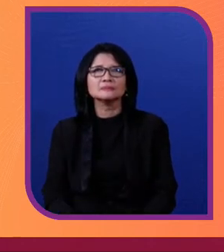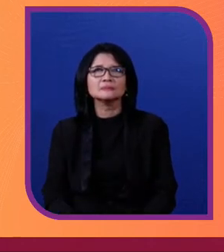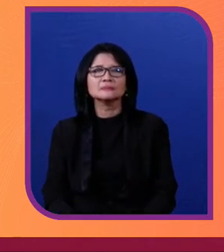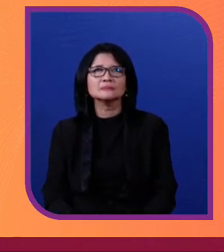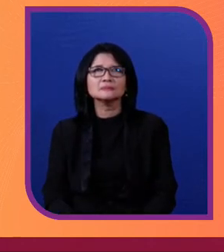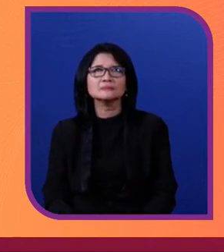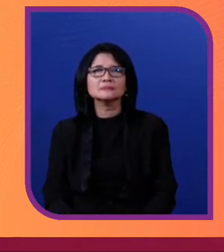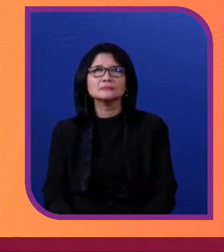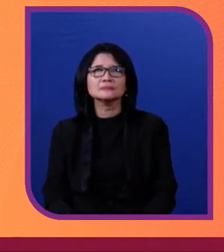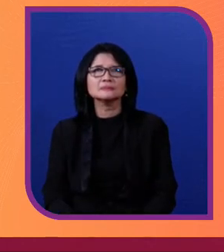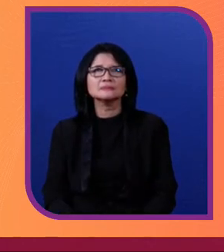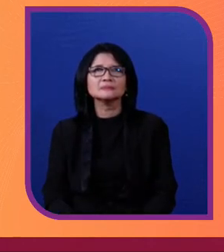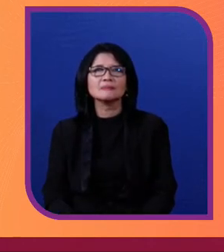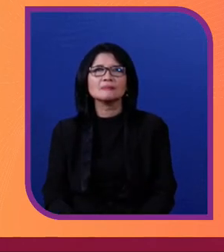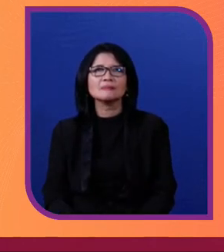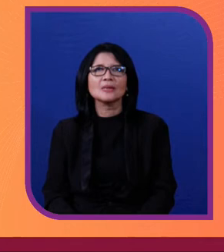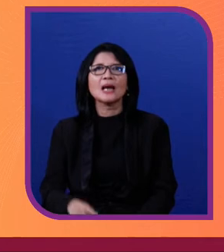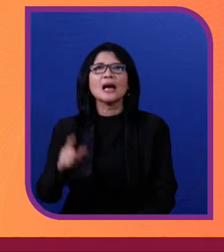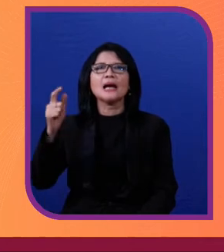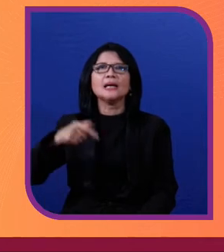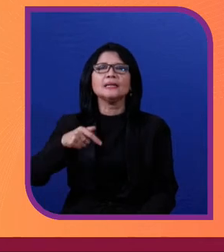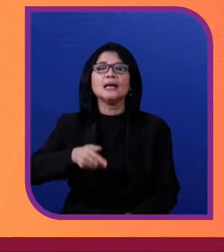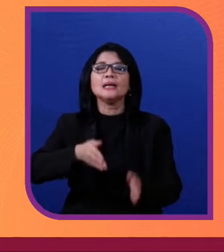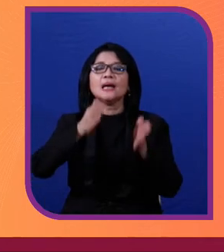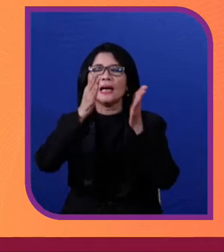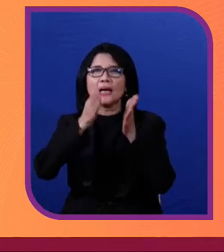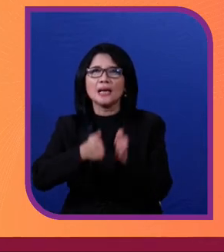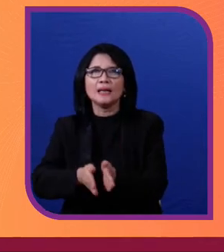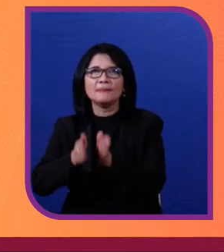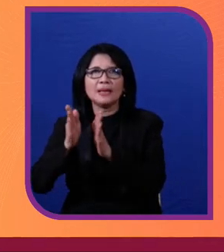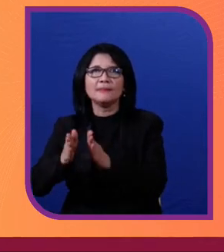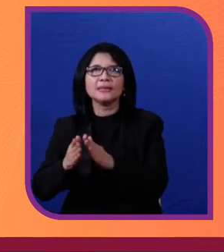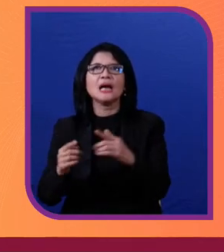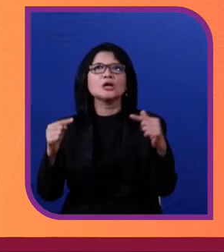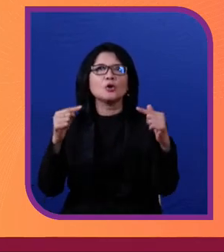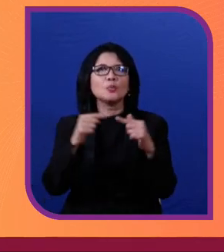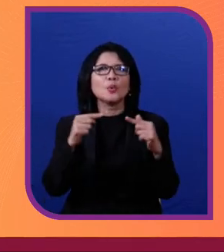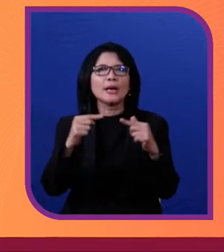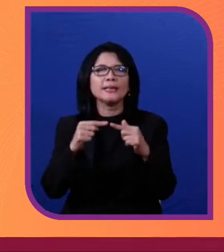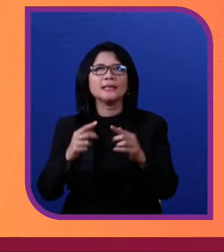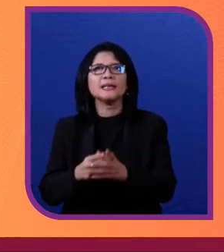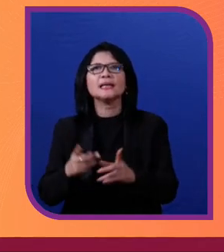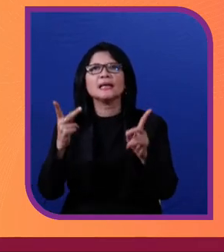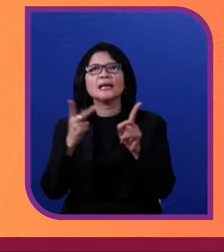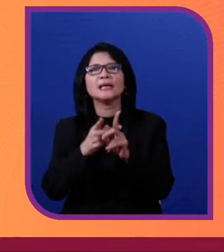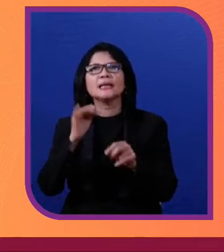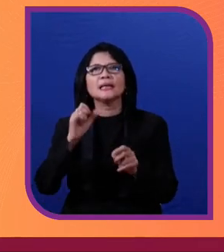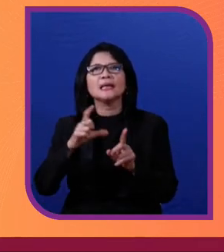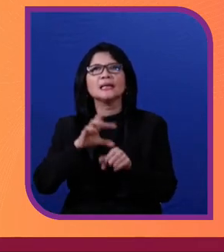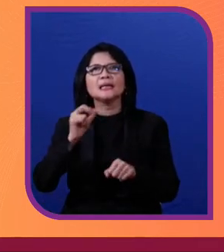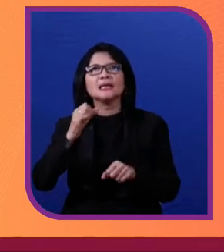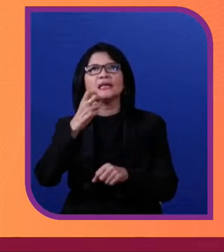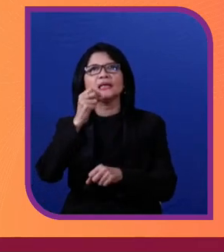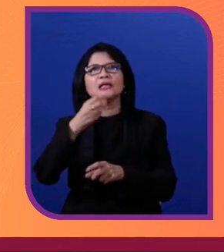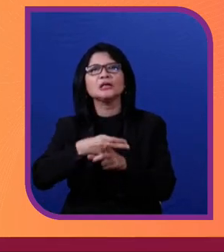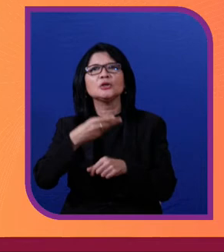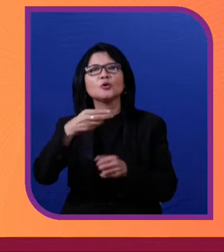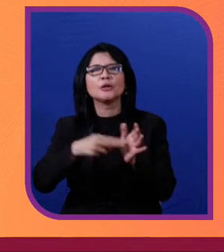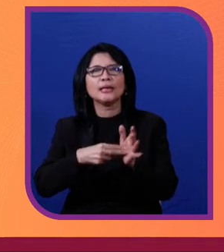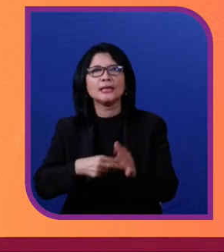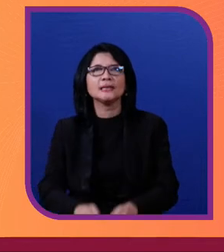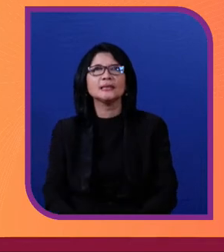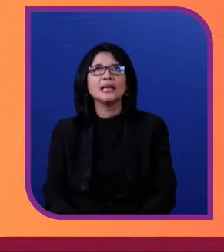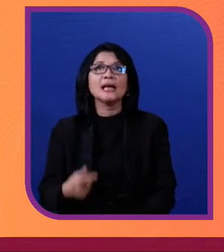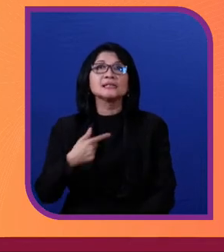topikal Element that moment was hidden identity colors May take action drivers on each